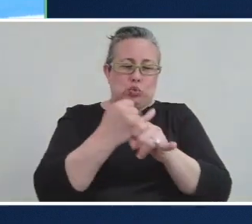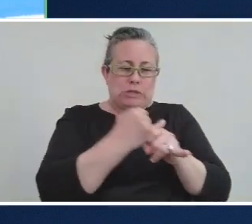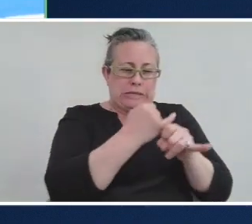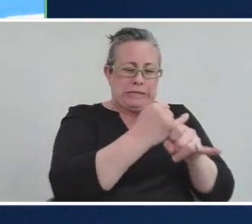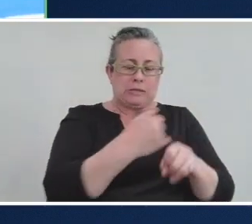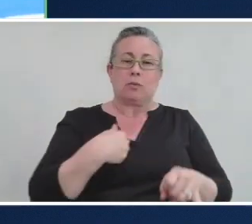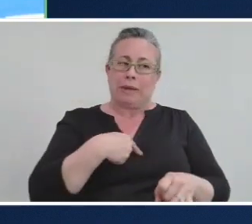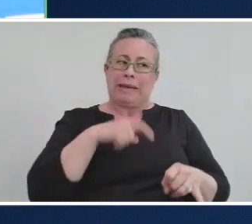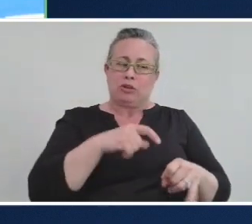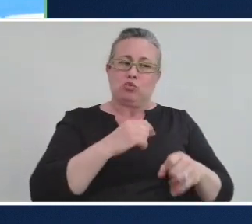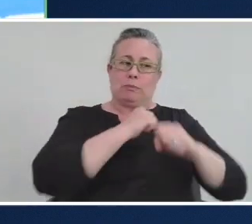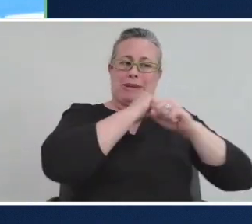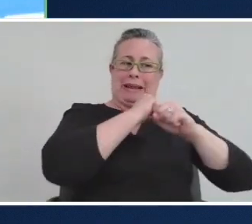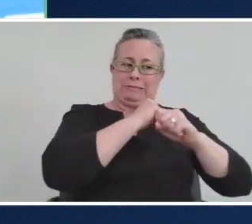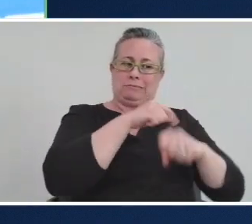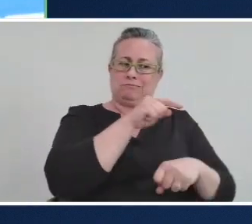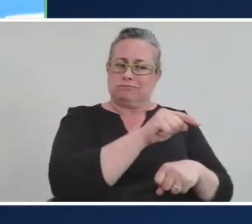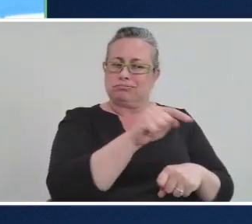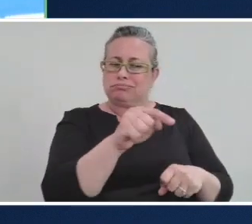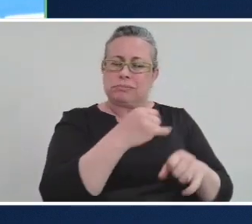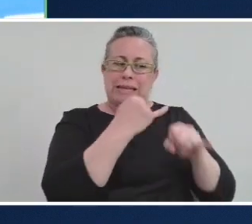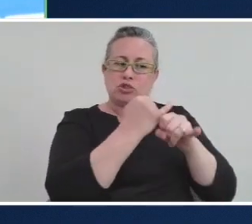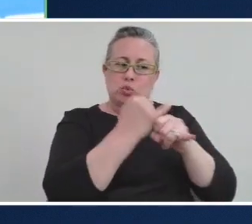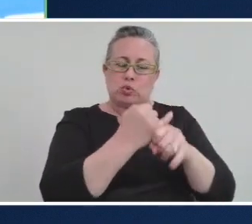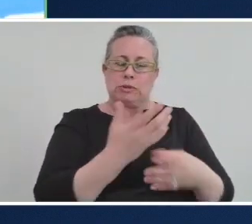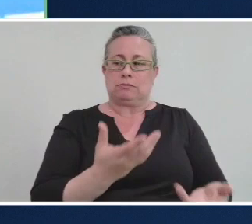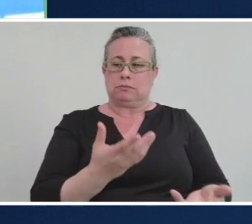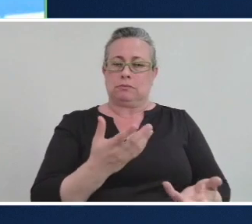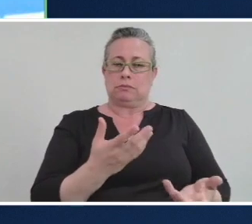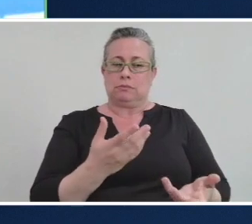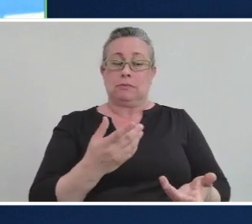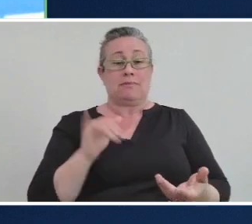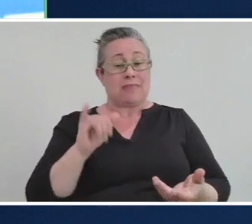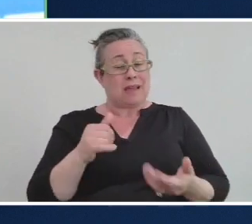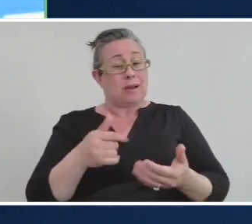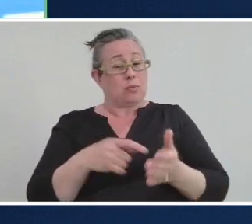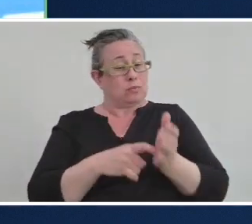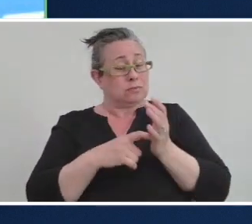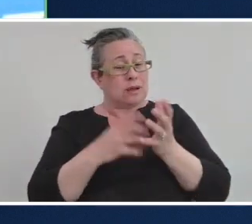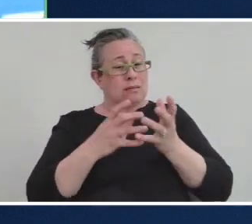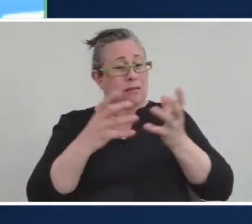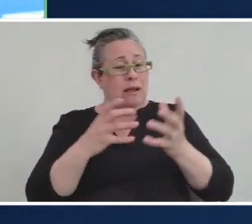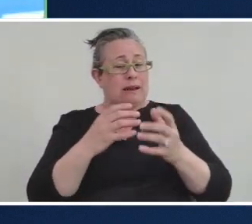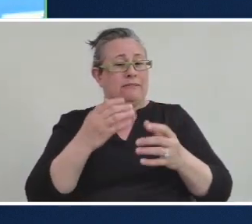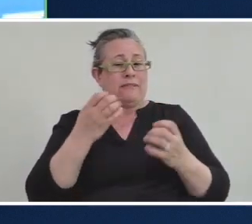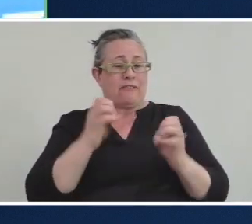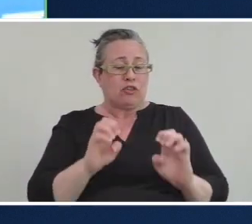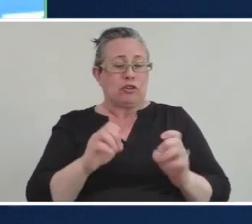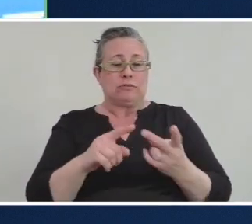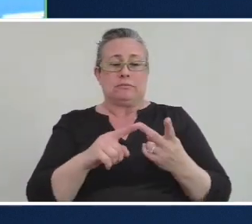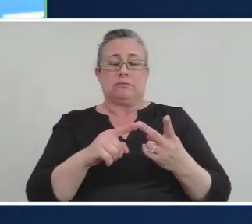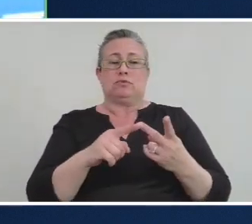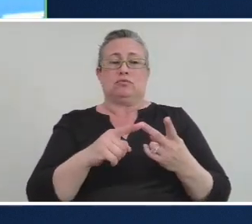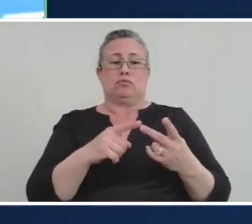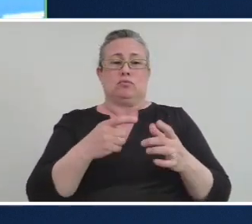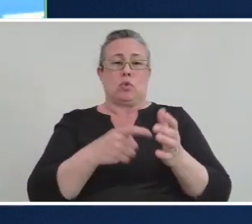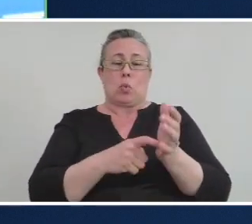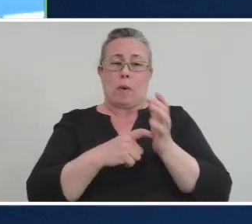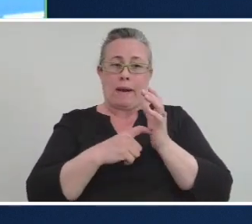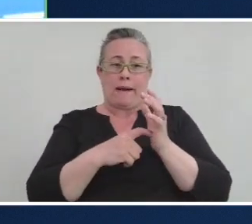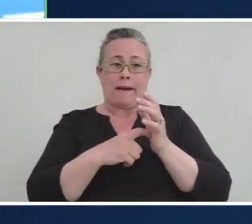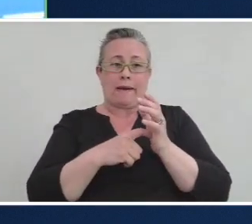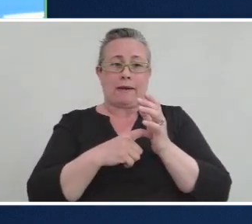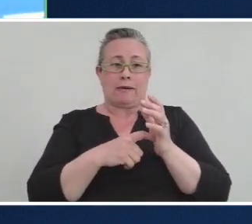something that requires a lot of effort, that also requires education. People need to